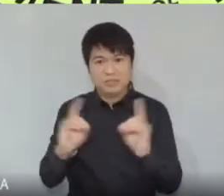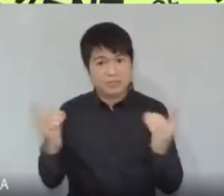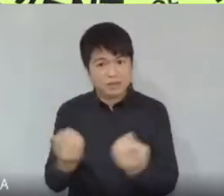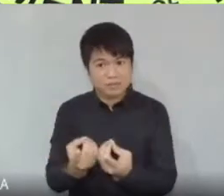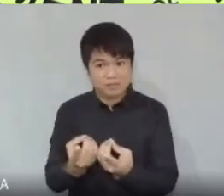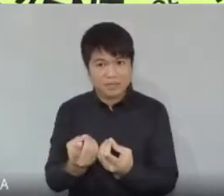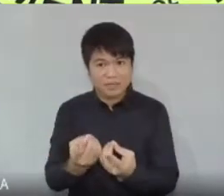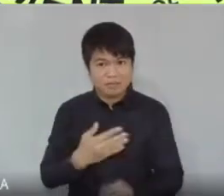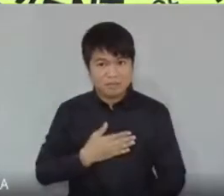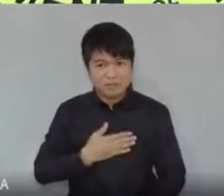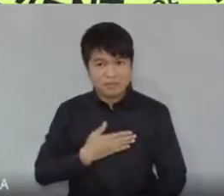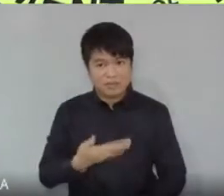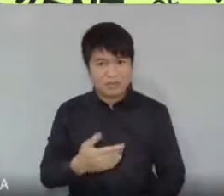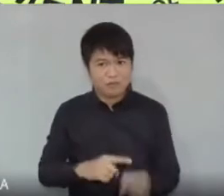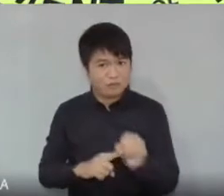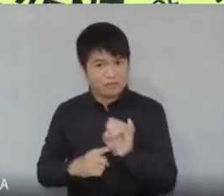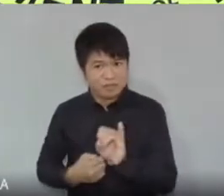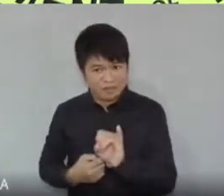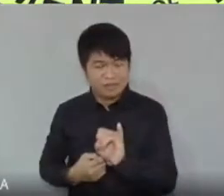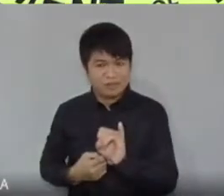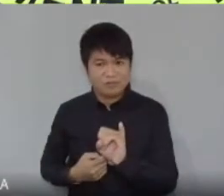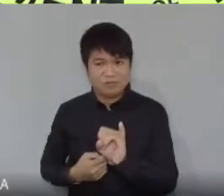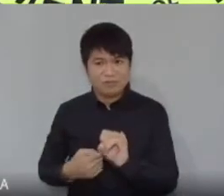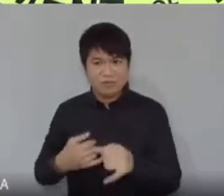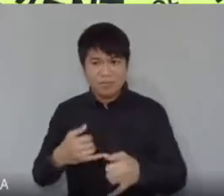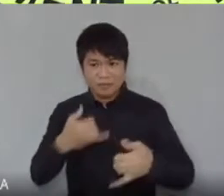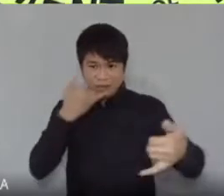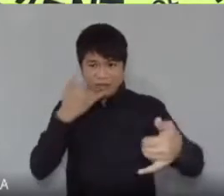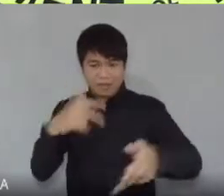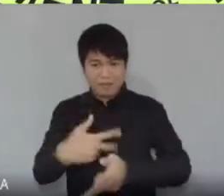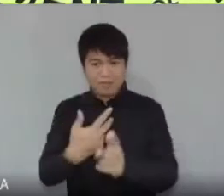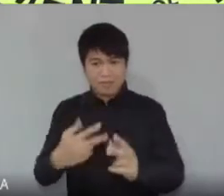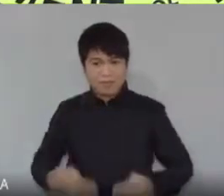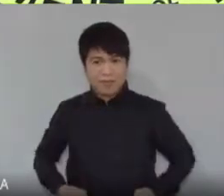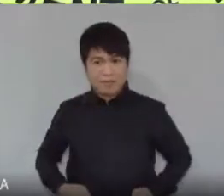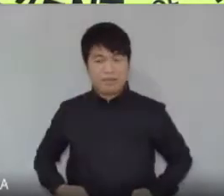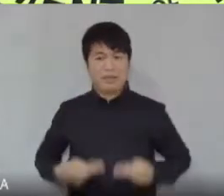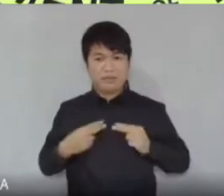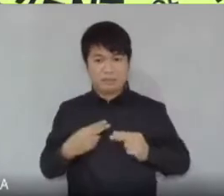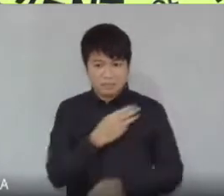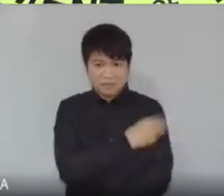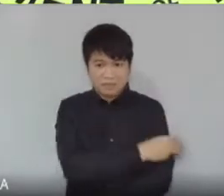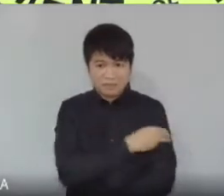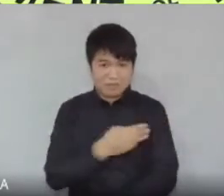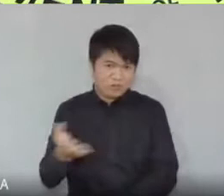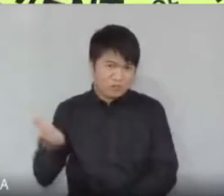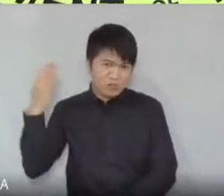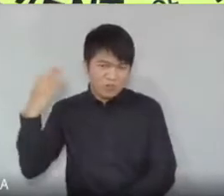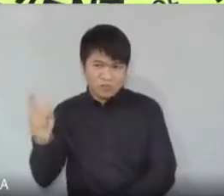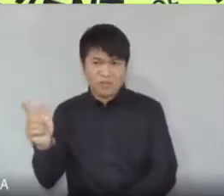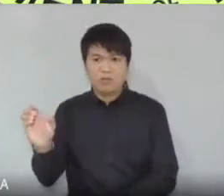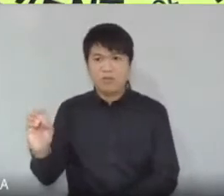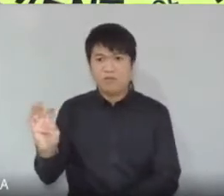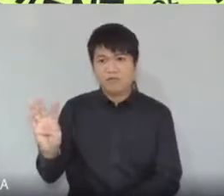we're discussing much more what telehealth should be in the era of universal healthcare. So